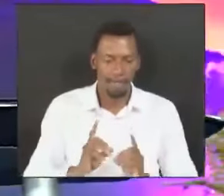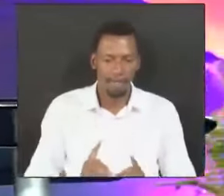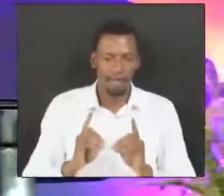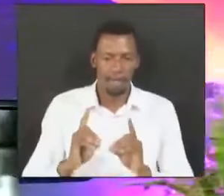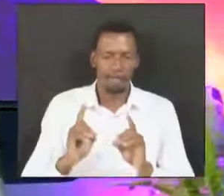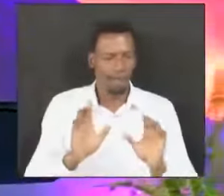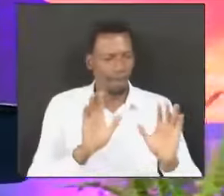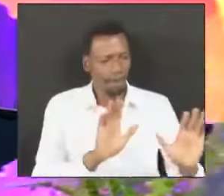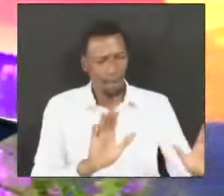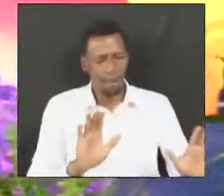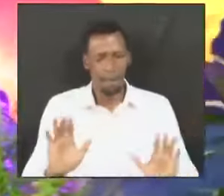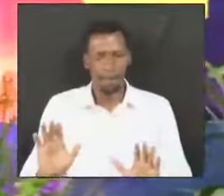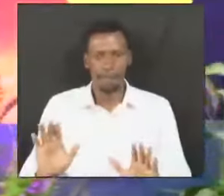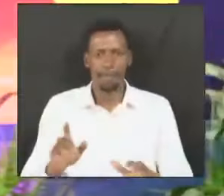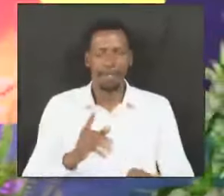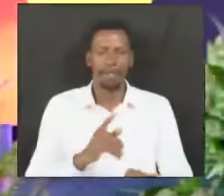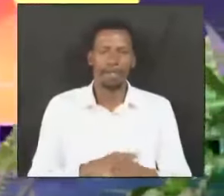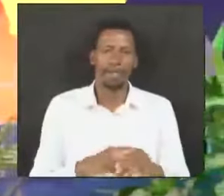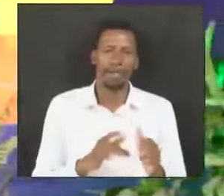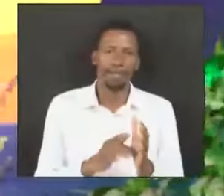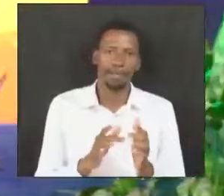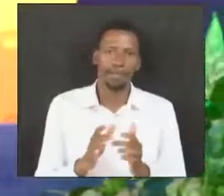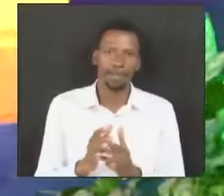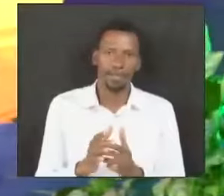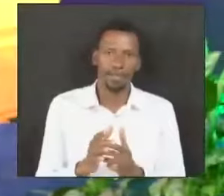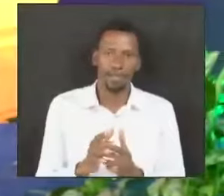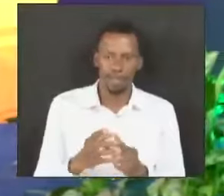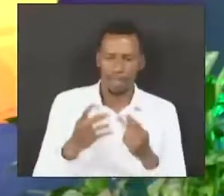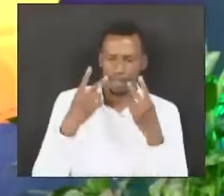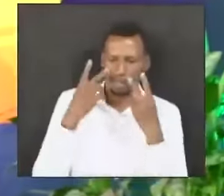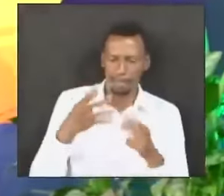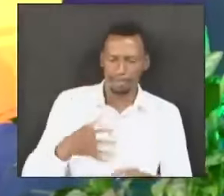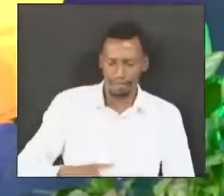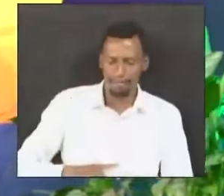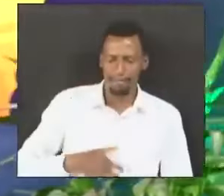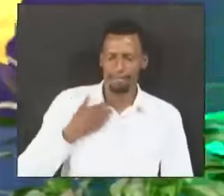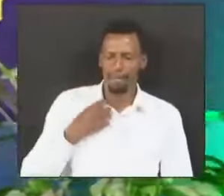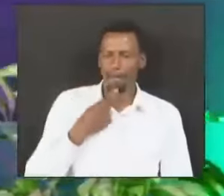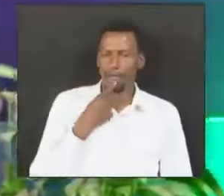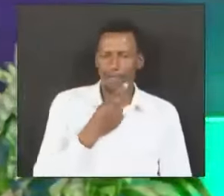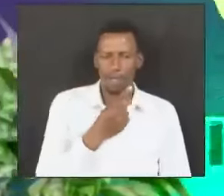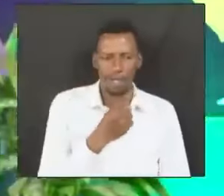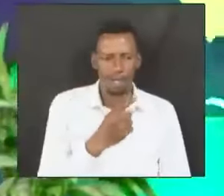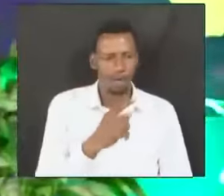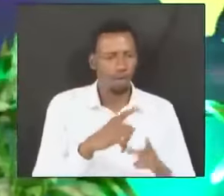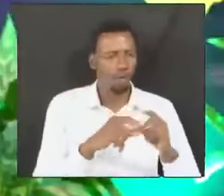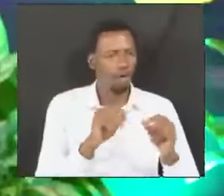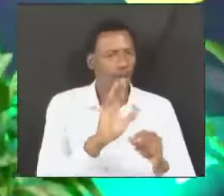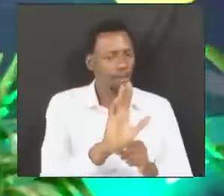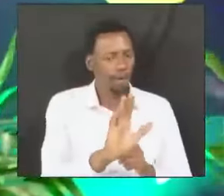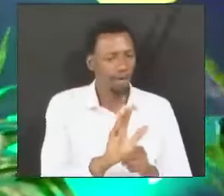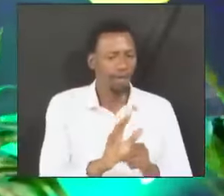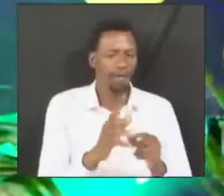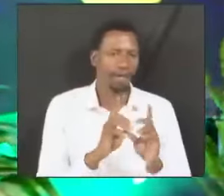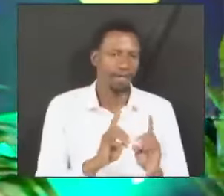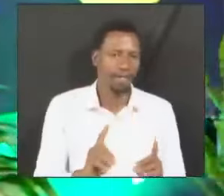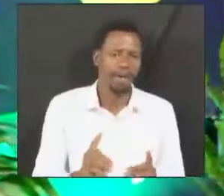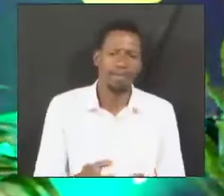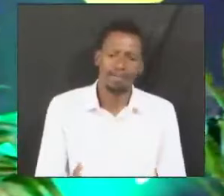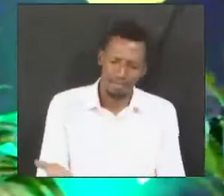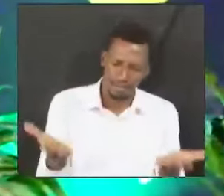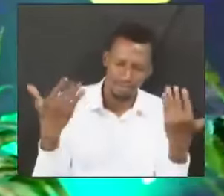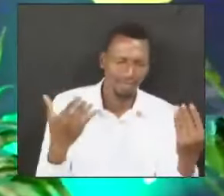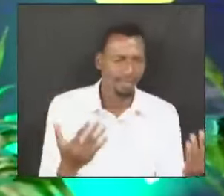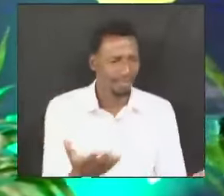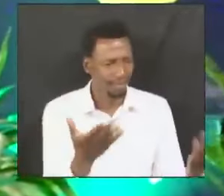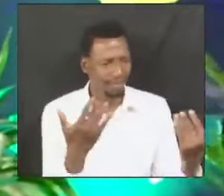people. When Jesus saw this, he got angry and said to his disciples, let the children come to me